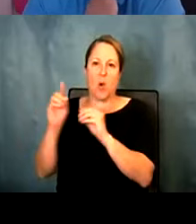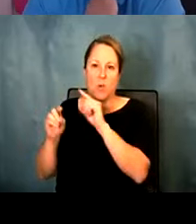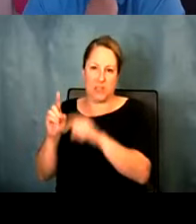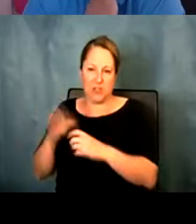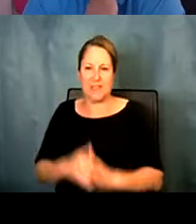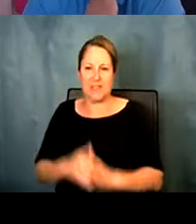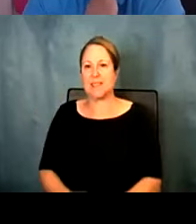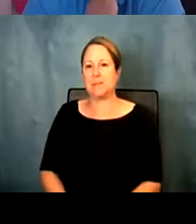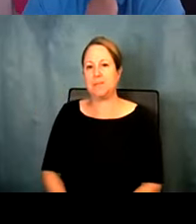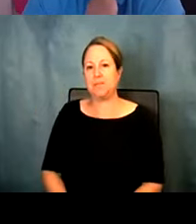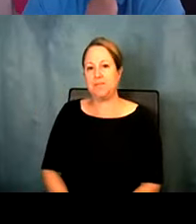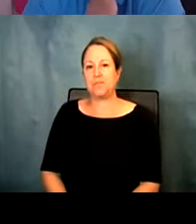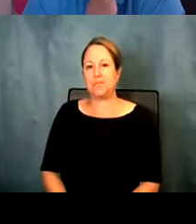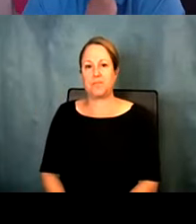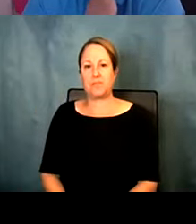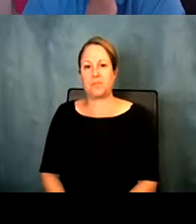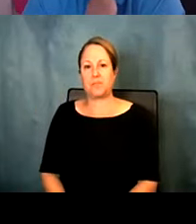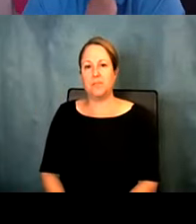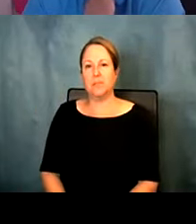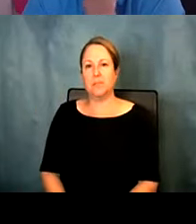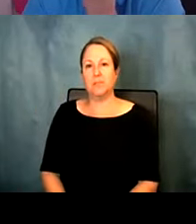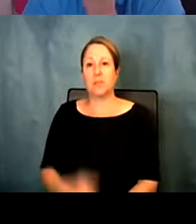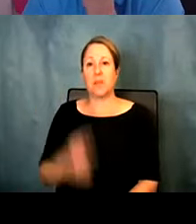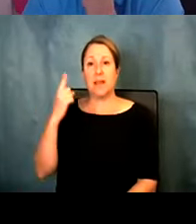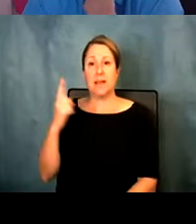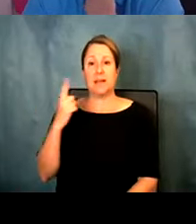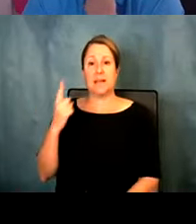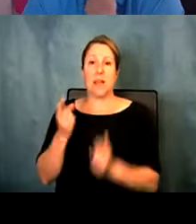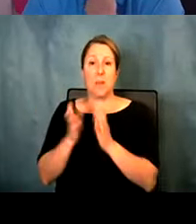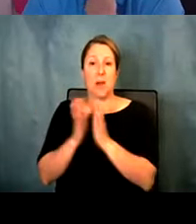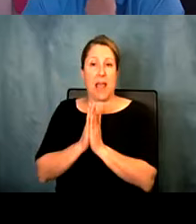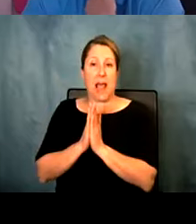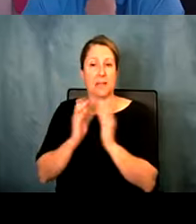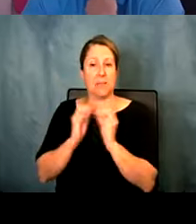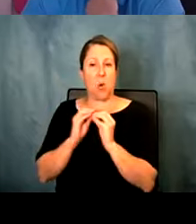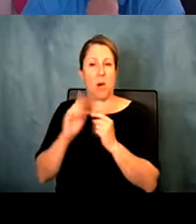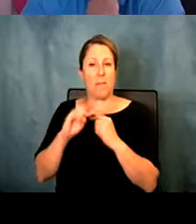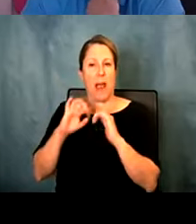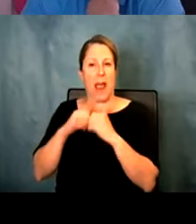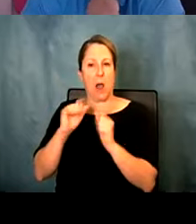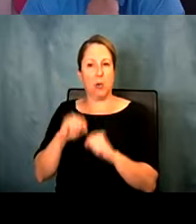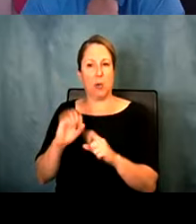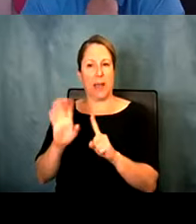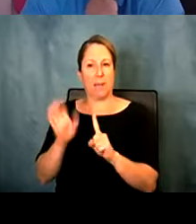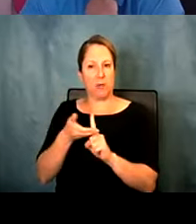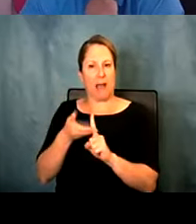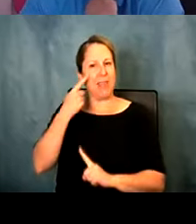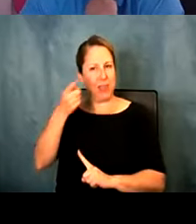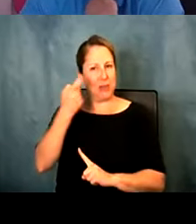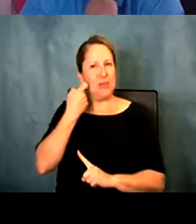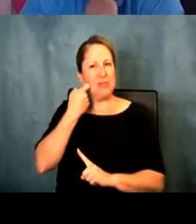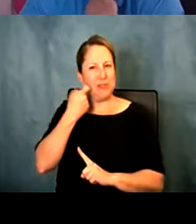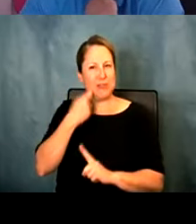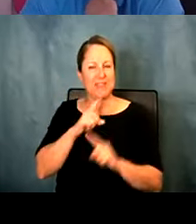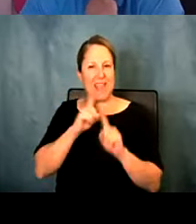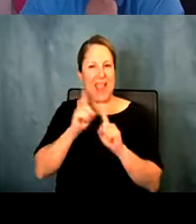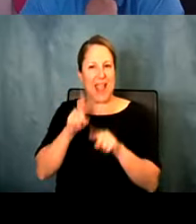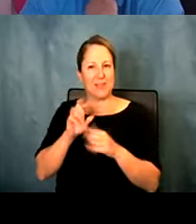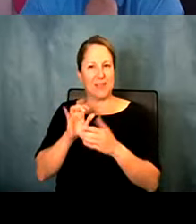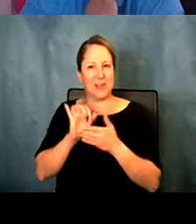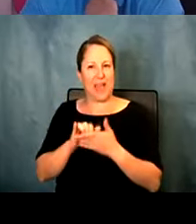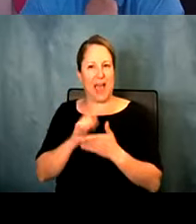So someone wanted to know a little bit more about persuading. I think you answered that quite a bit in the last one, but just